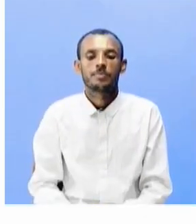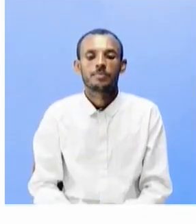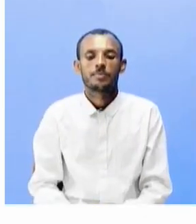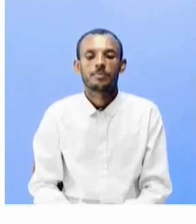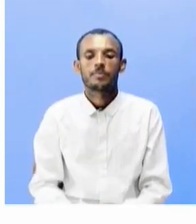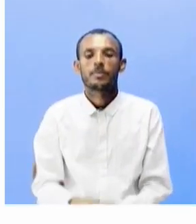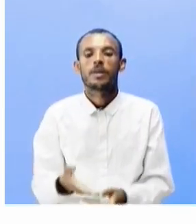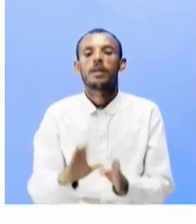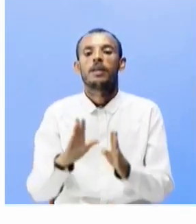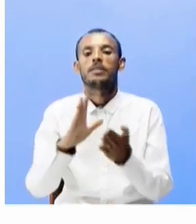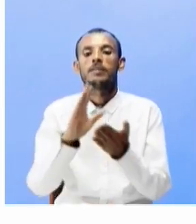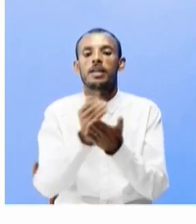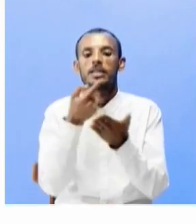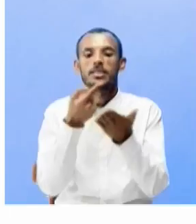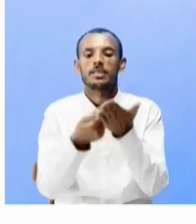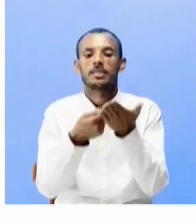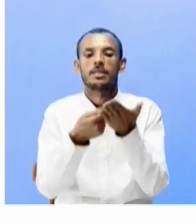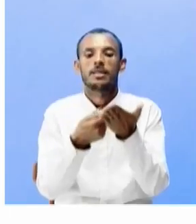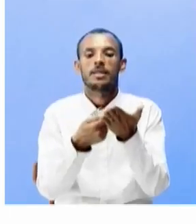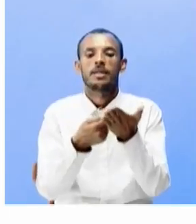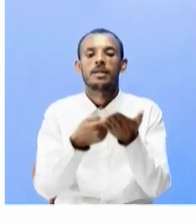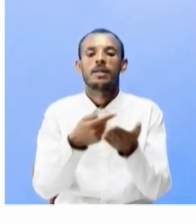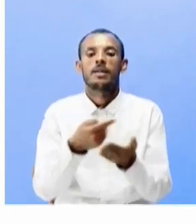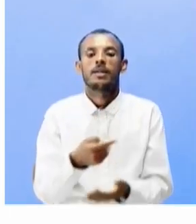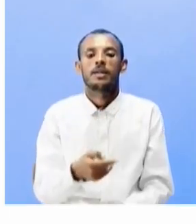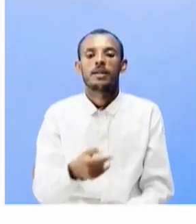Let's take this. 10